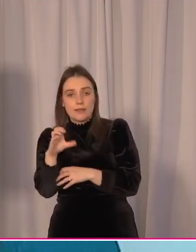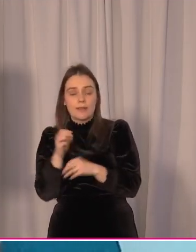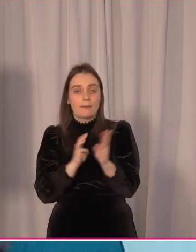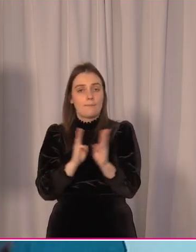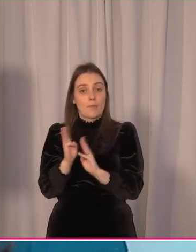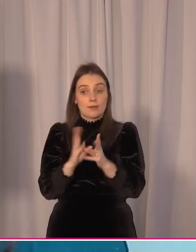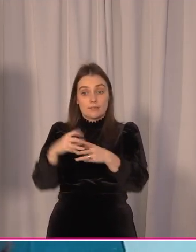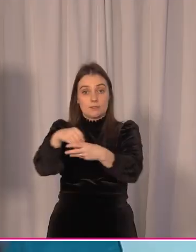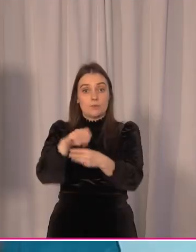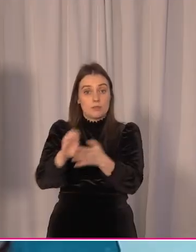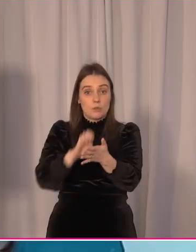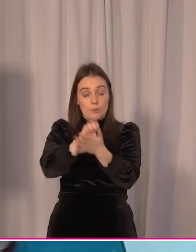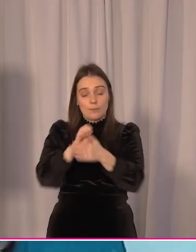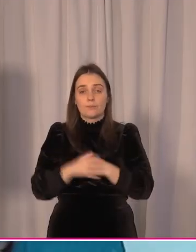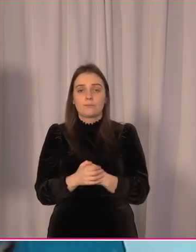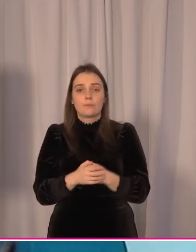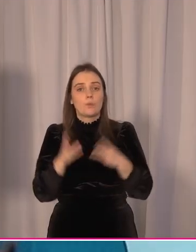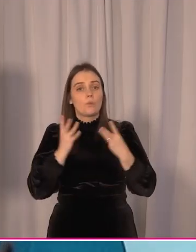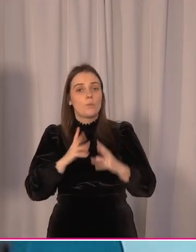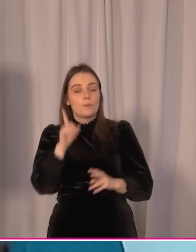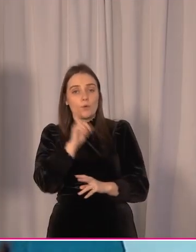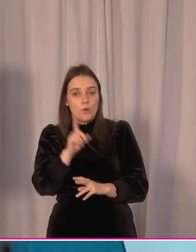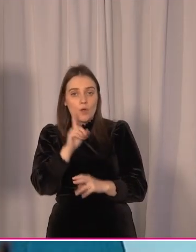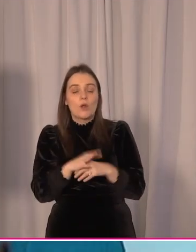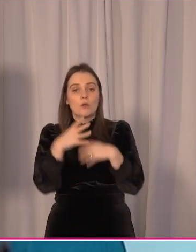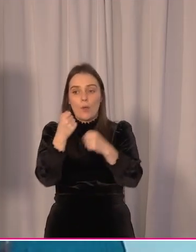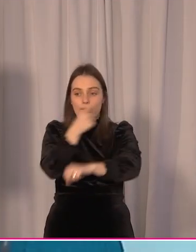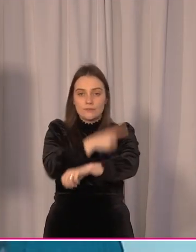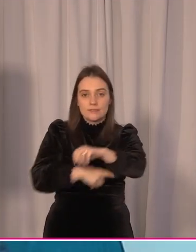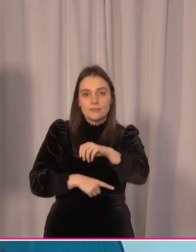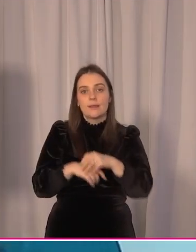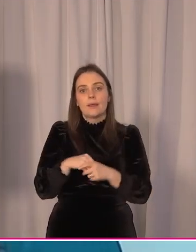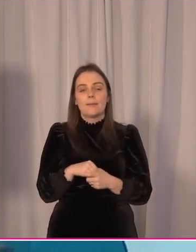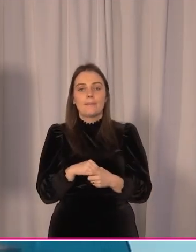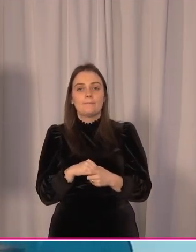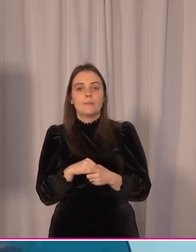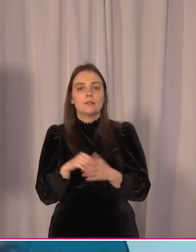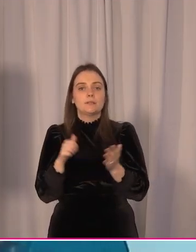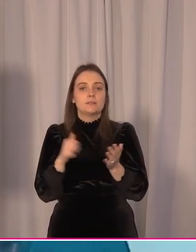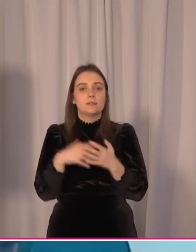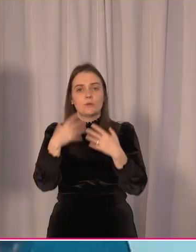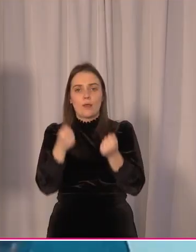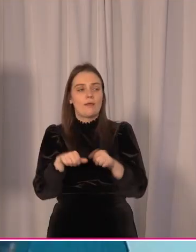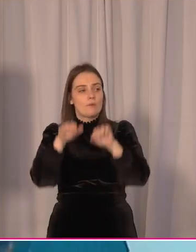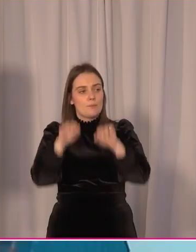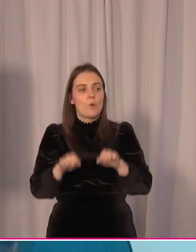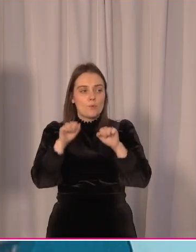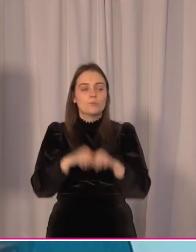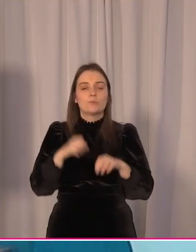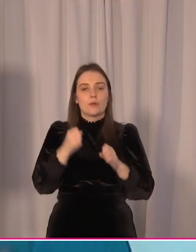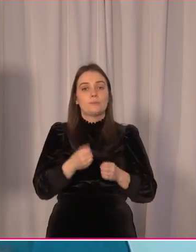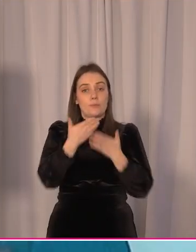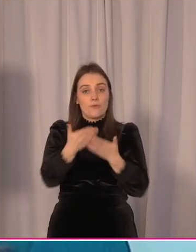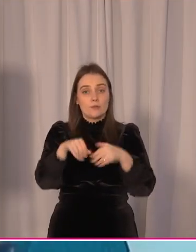Europe. Women and girls with disability deserve appropriate sexual and reproductive care. They deserve to